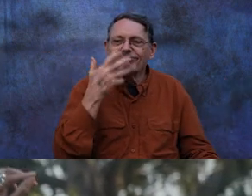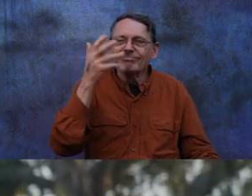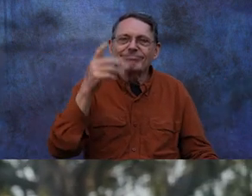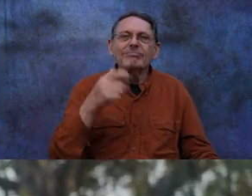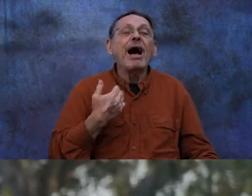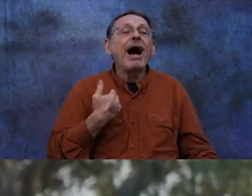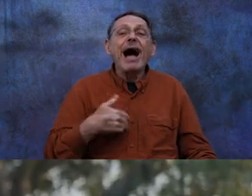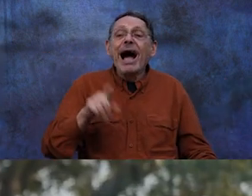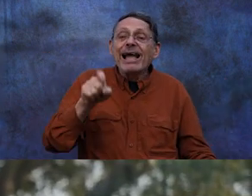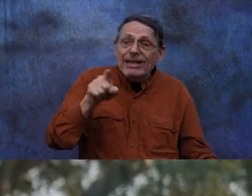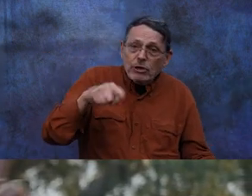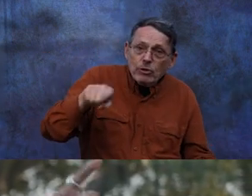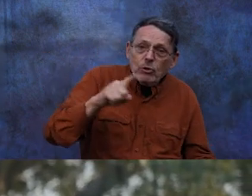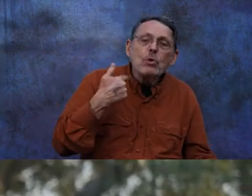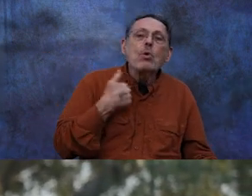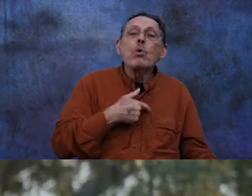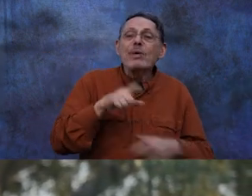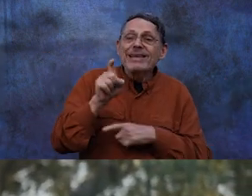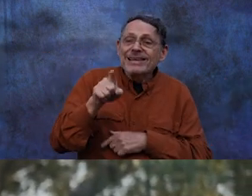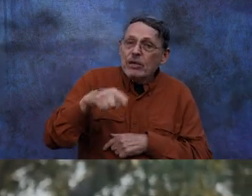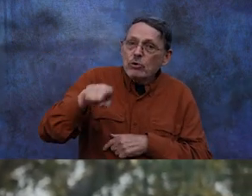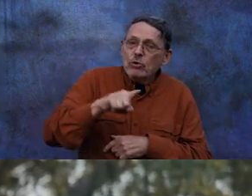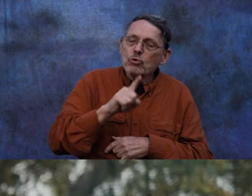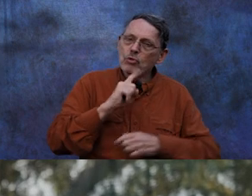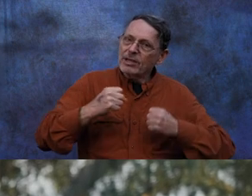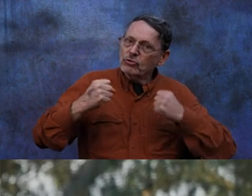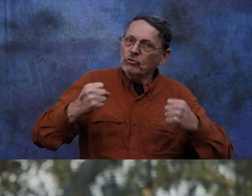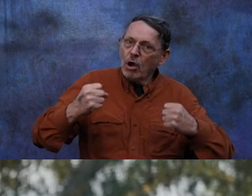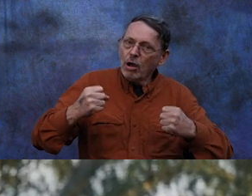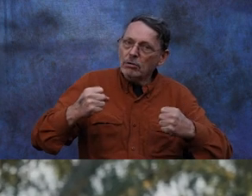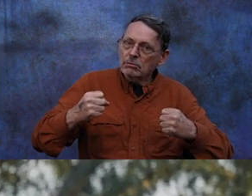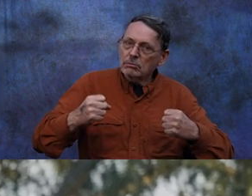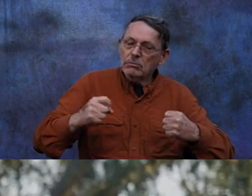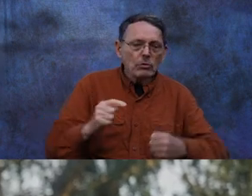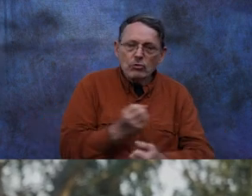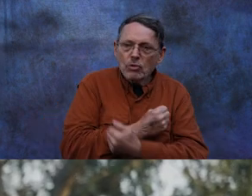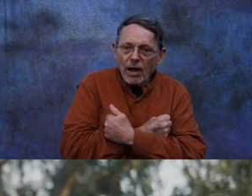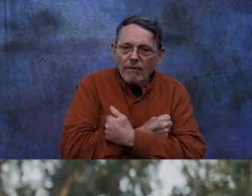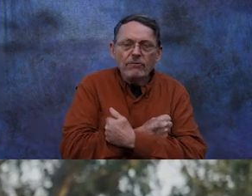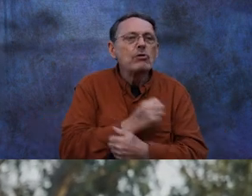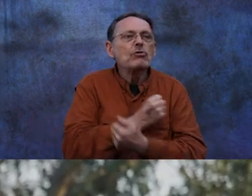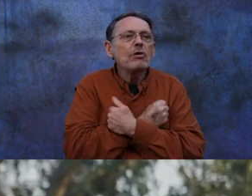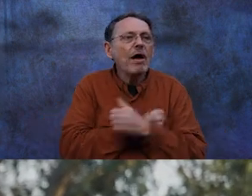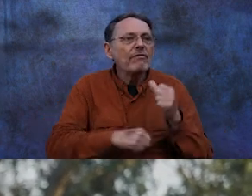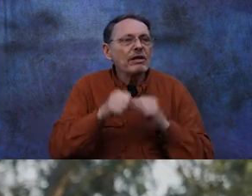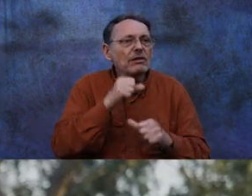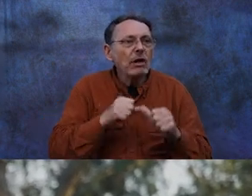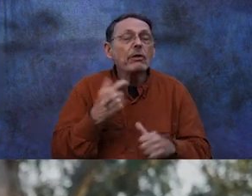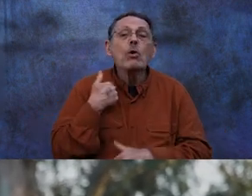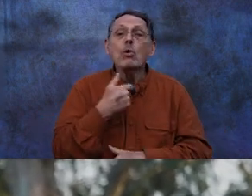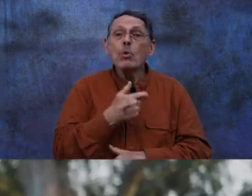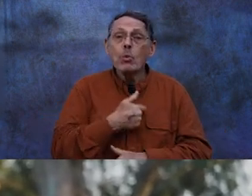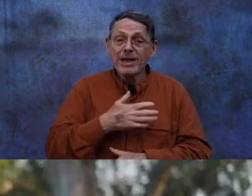I need you. We need you to be strong, to love each other. We,